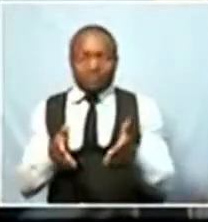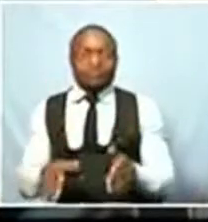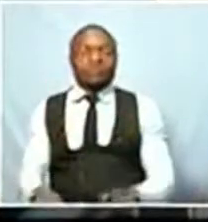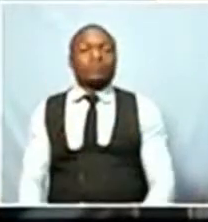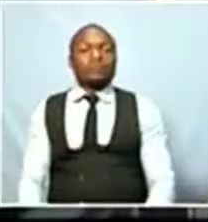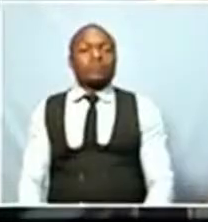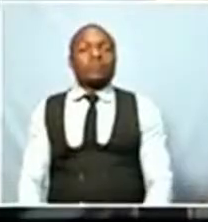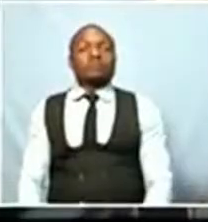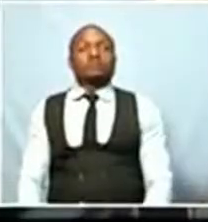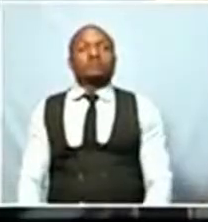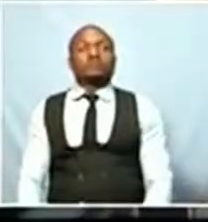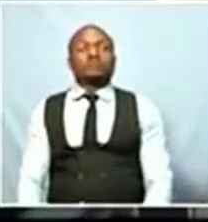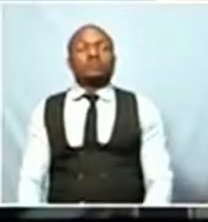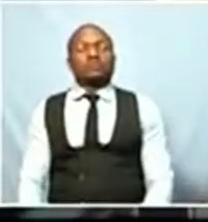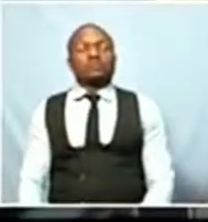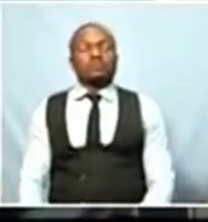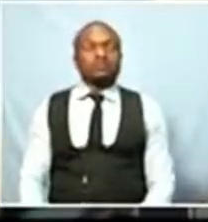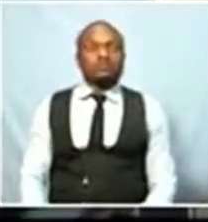and